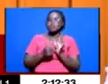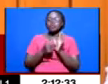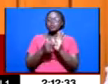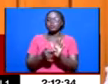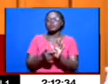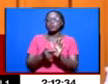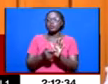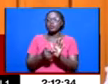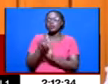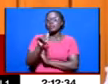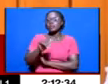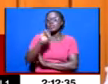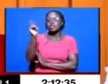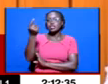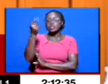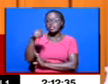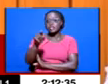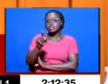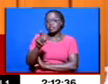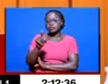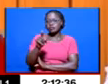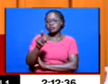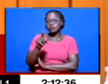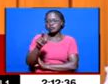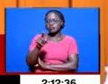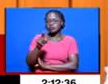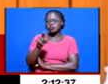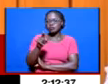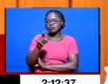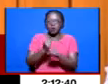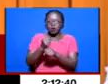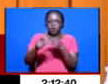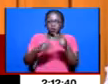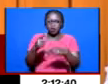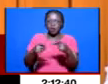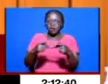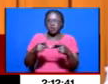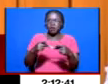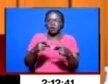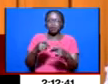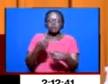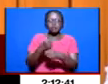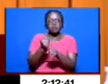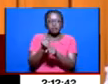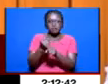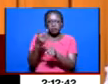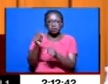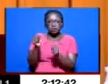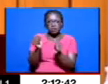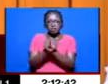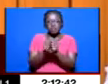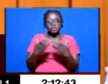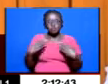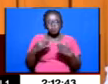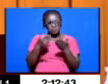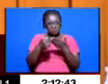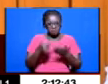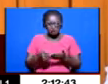that Kenya itself, due to the 2010, people discussed in